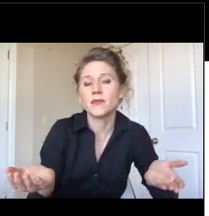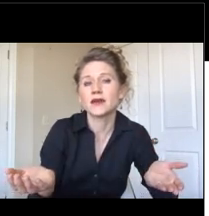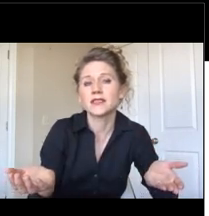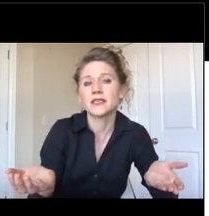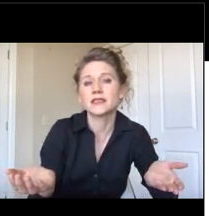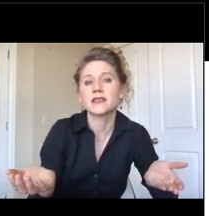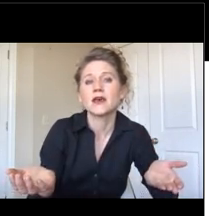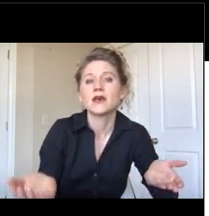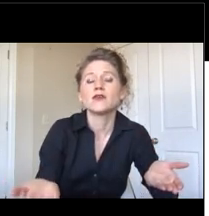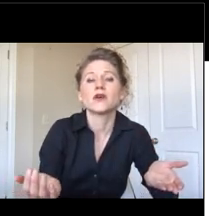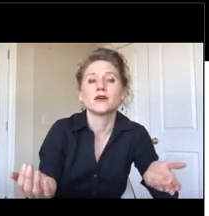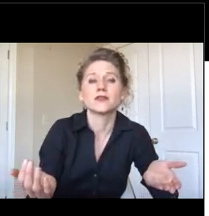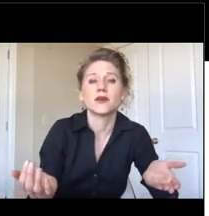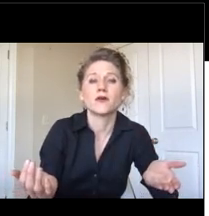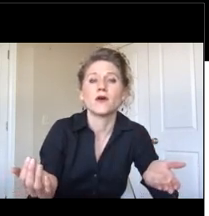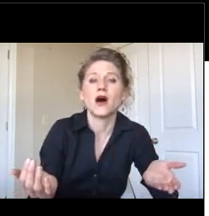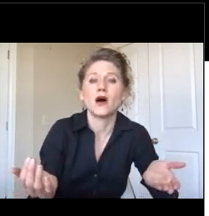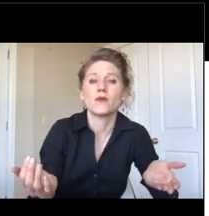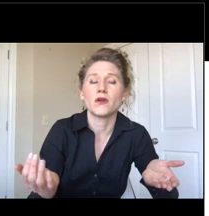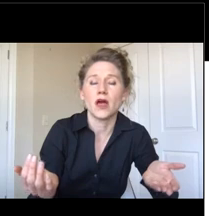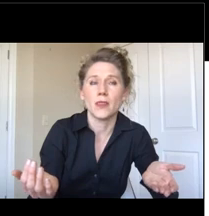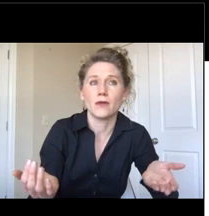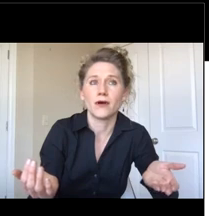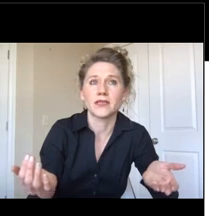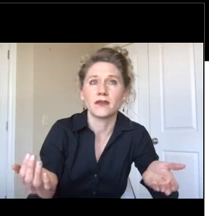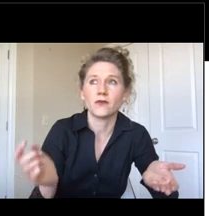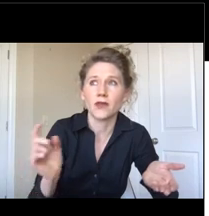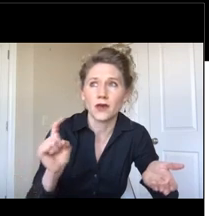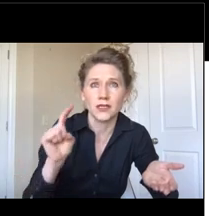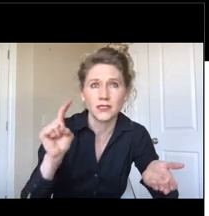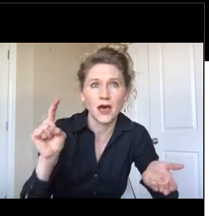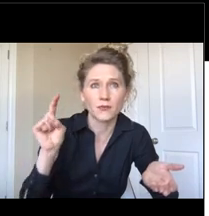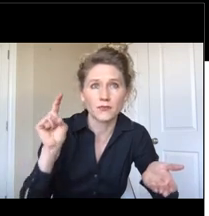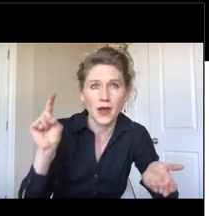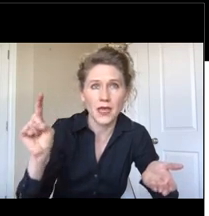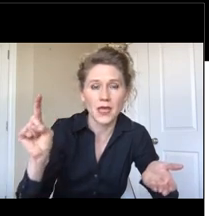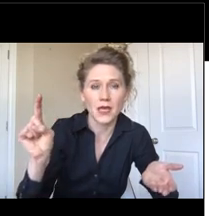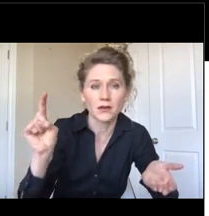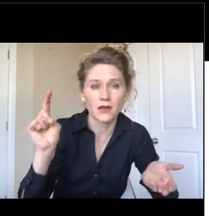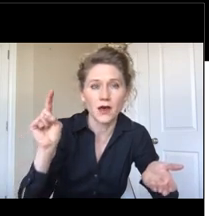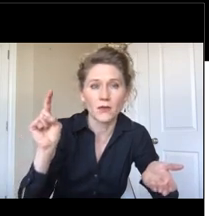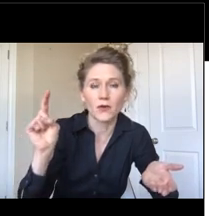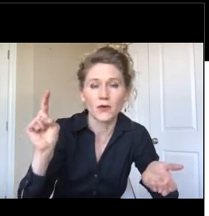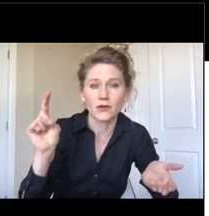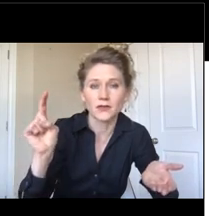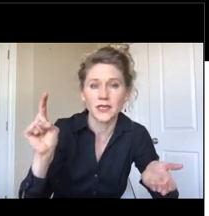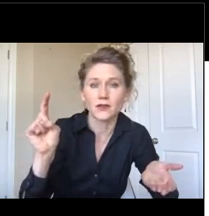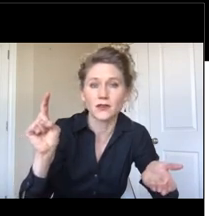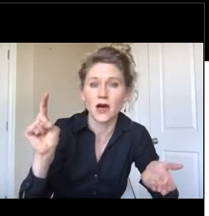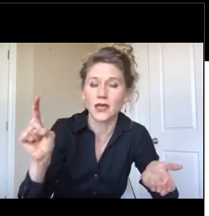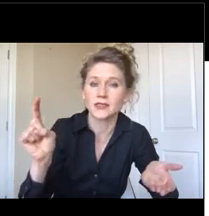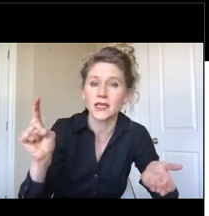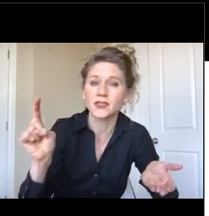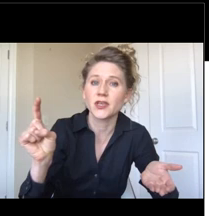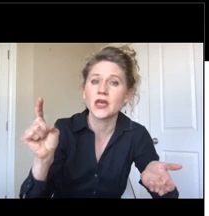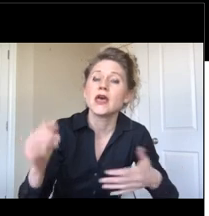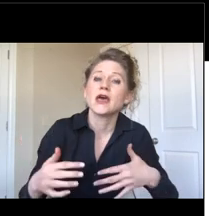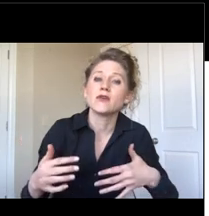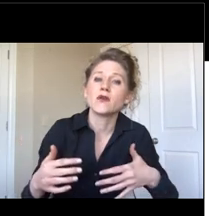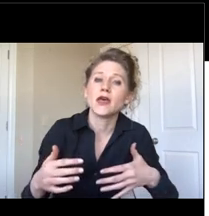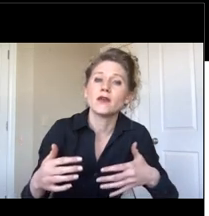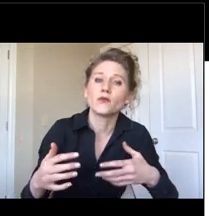cost comparisons. You can also, when you're on the website, if you click on the top right-hand corner, you'll see a login